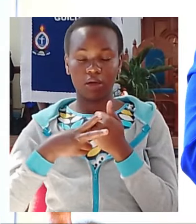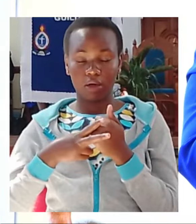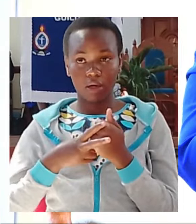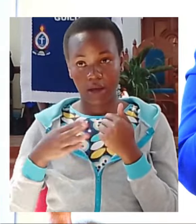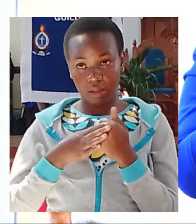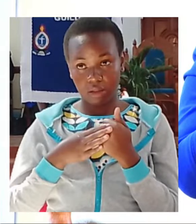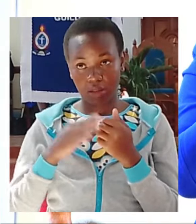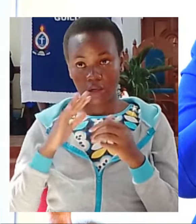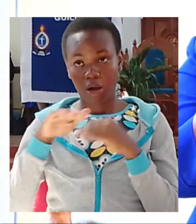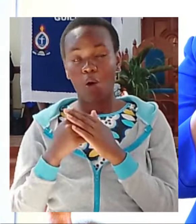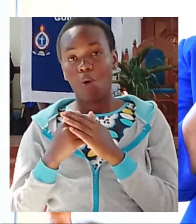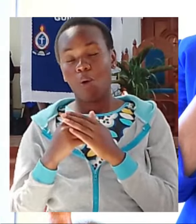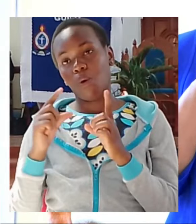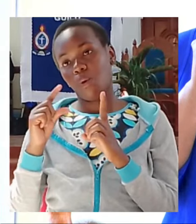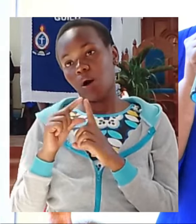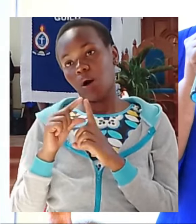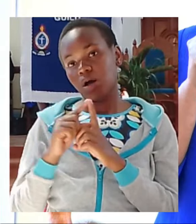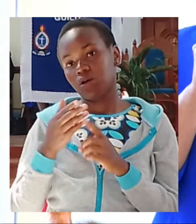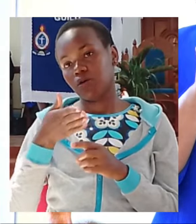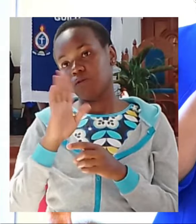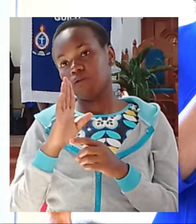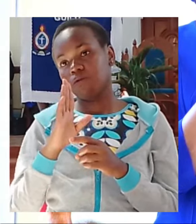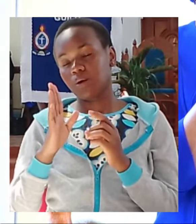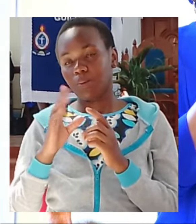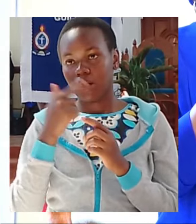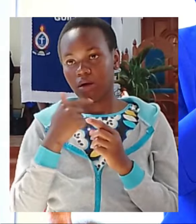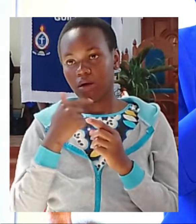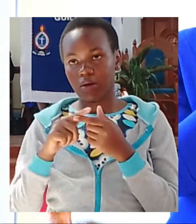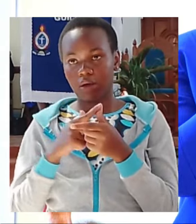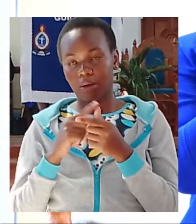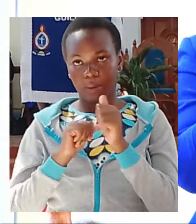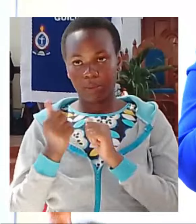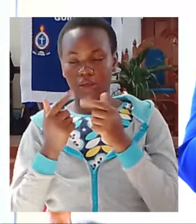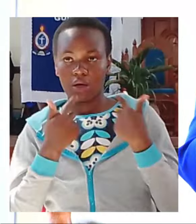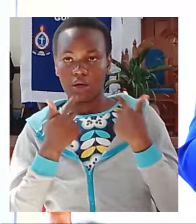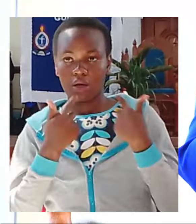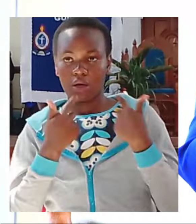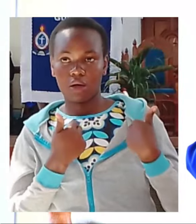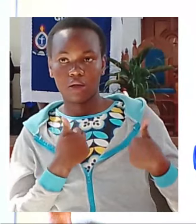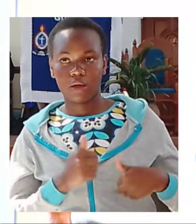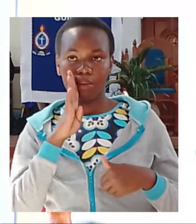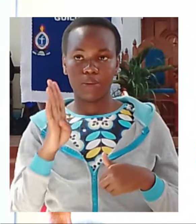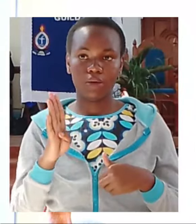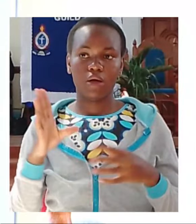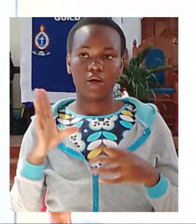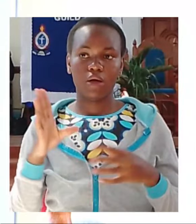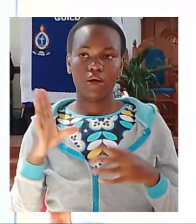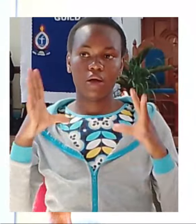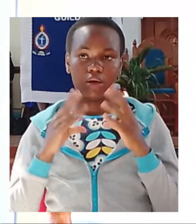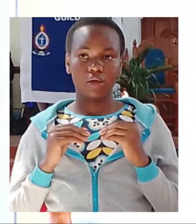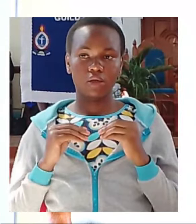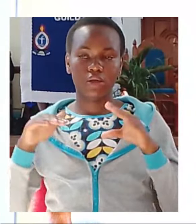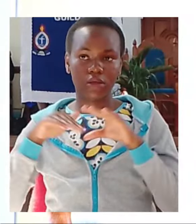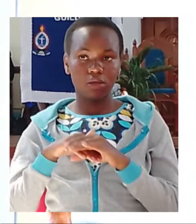of our mouth and the meditation of our hearts be acceptable